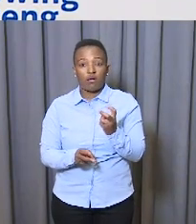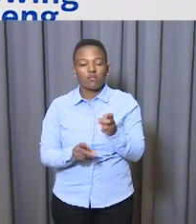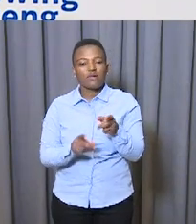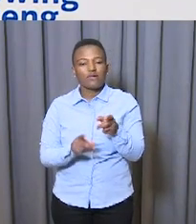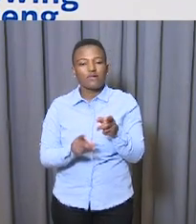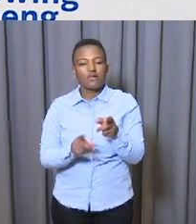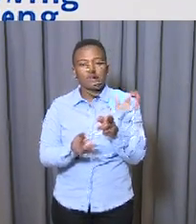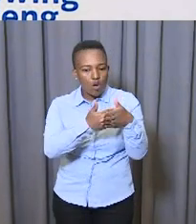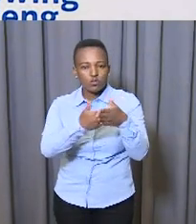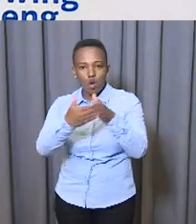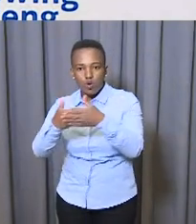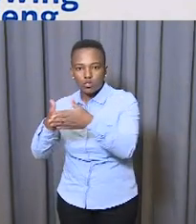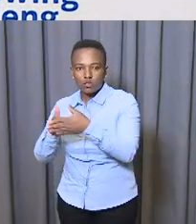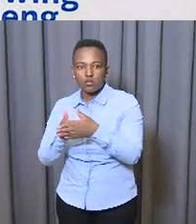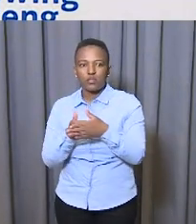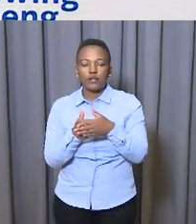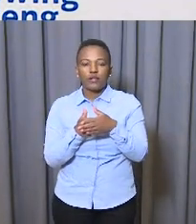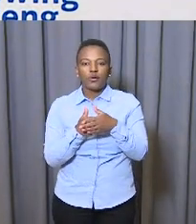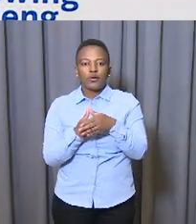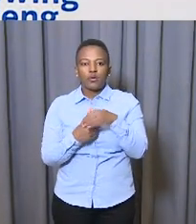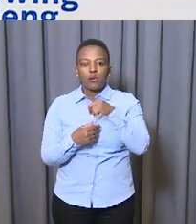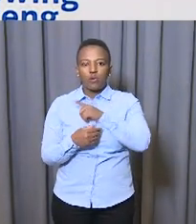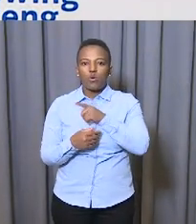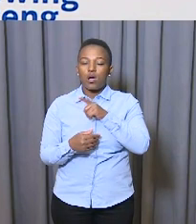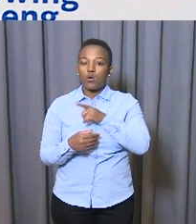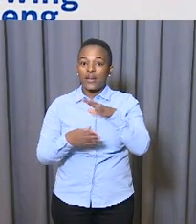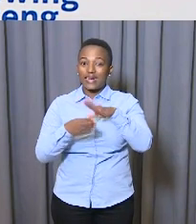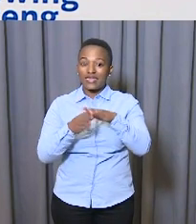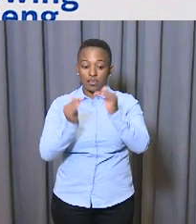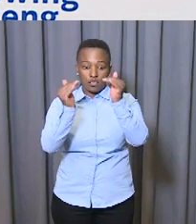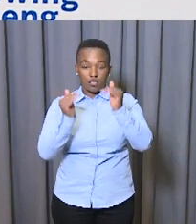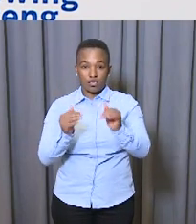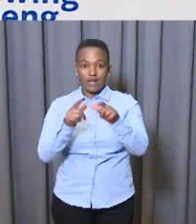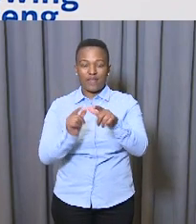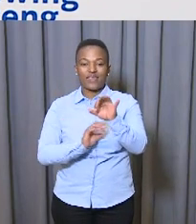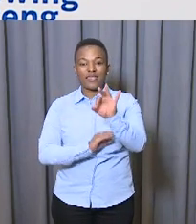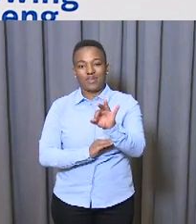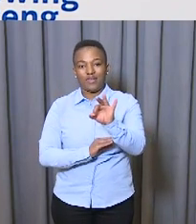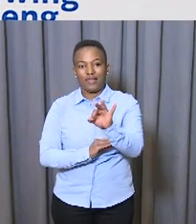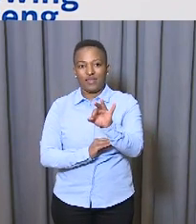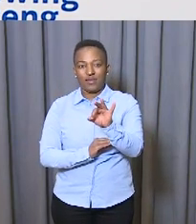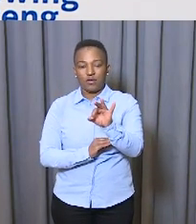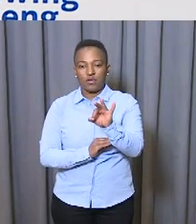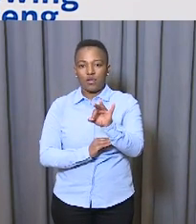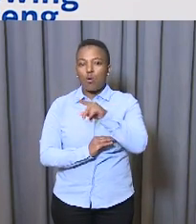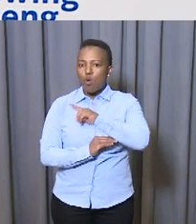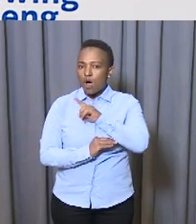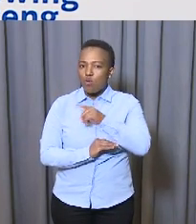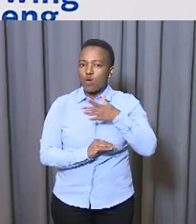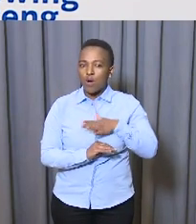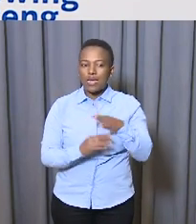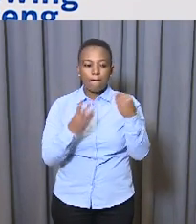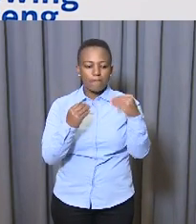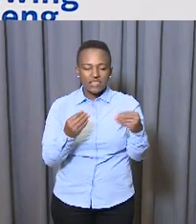say that the reason we want level three is because we would like every business